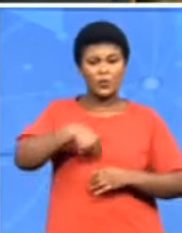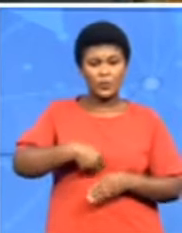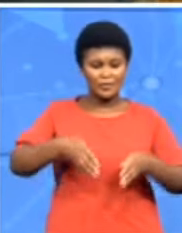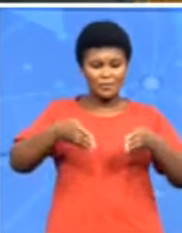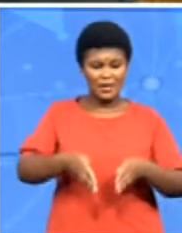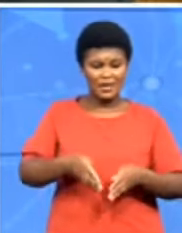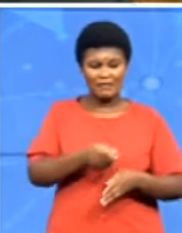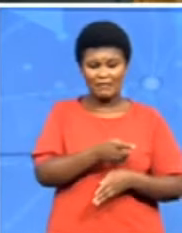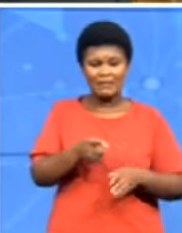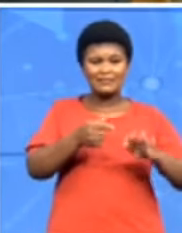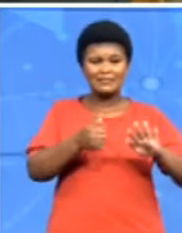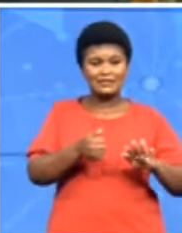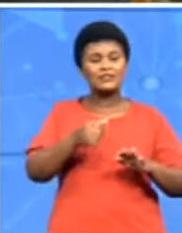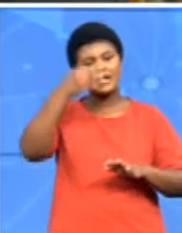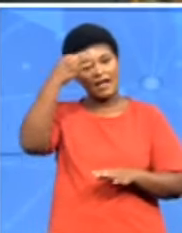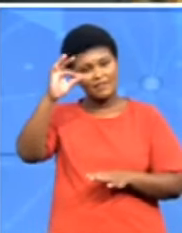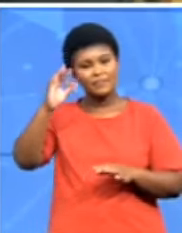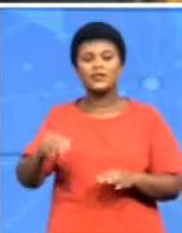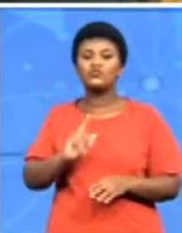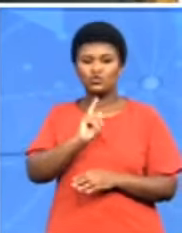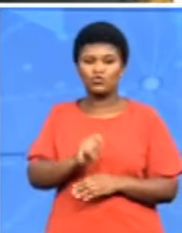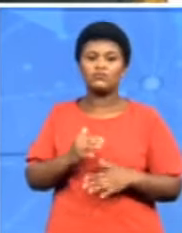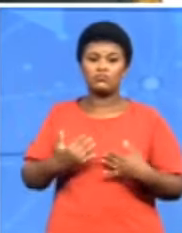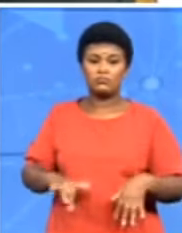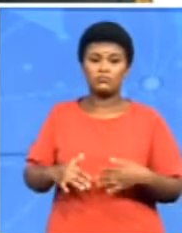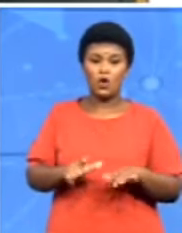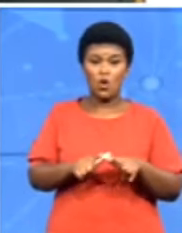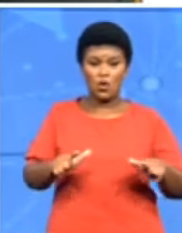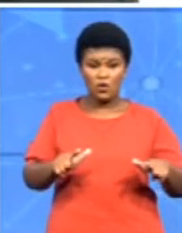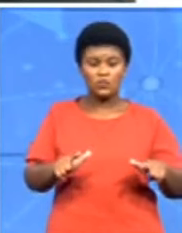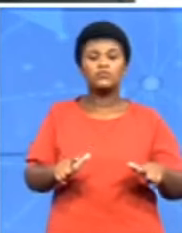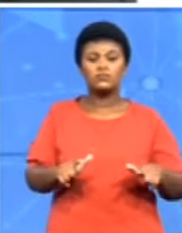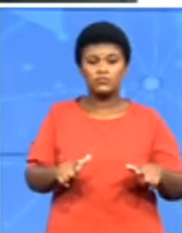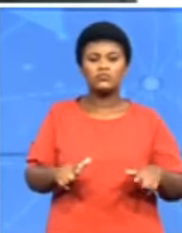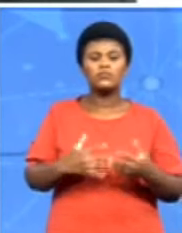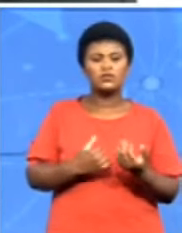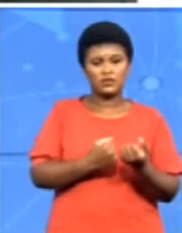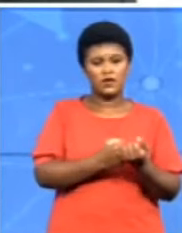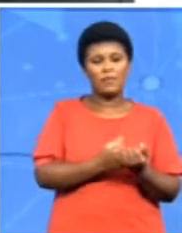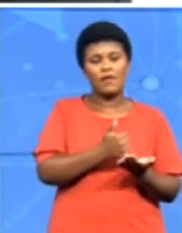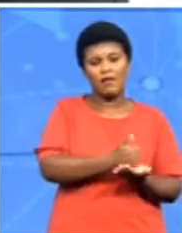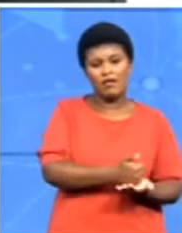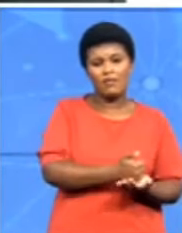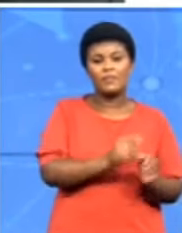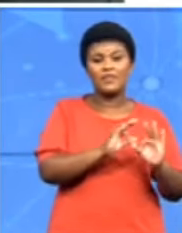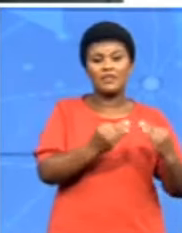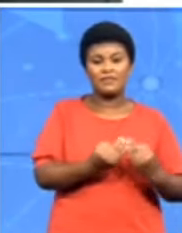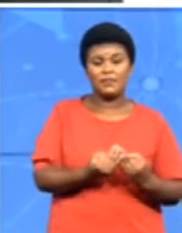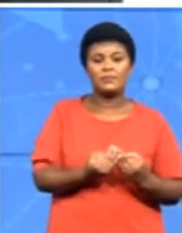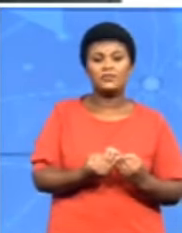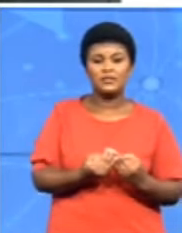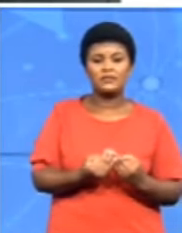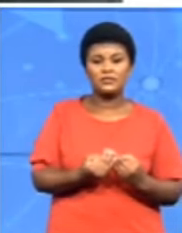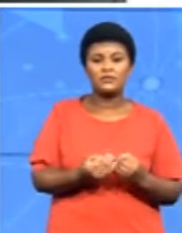handy at the local level to make sure that we are able to help on an interim basis, and we'll be able to see how then